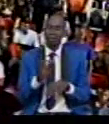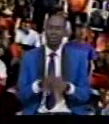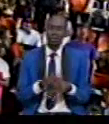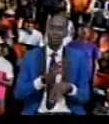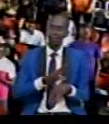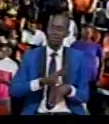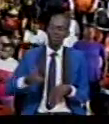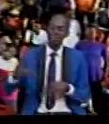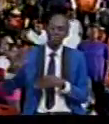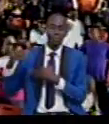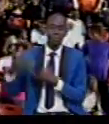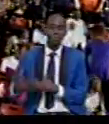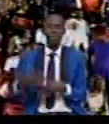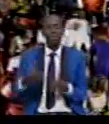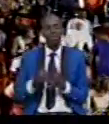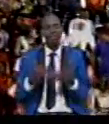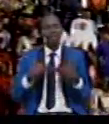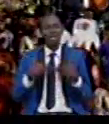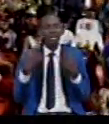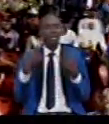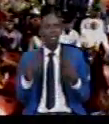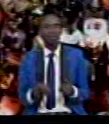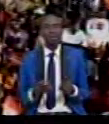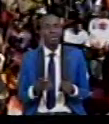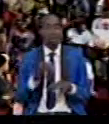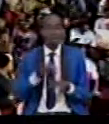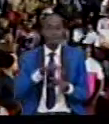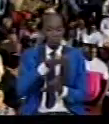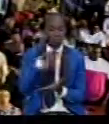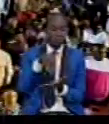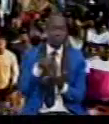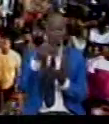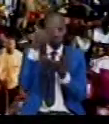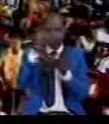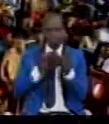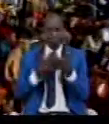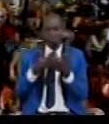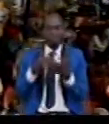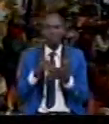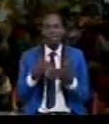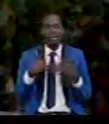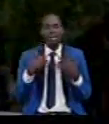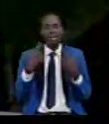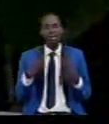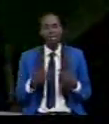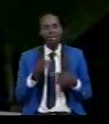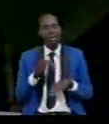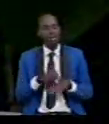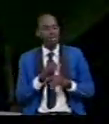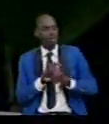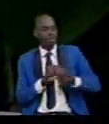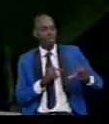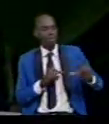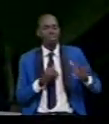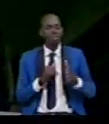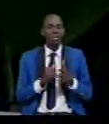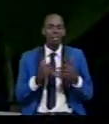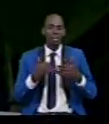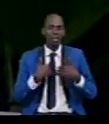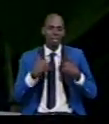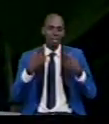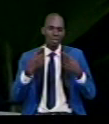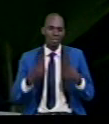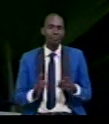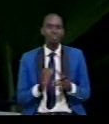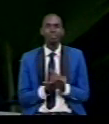has happened. At the middle, it has happened. At the left hand side, it has happened. Start coming out. Bring